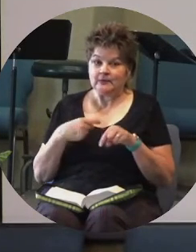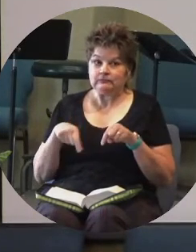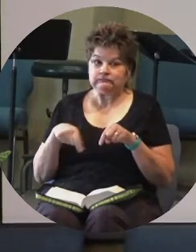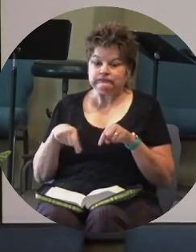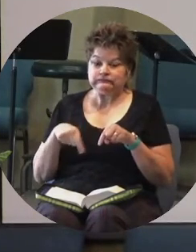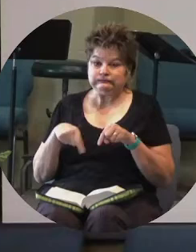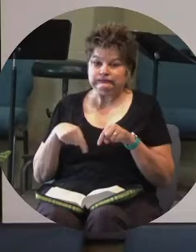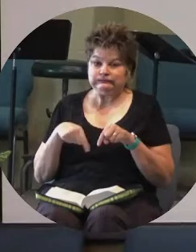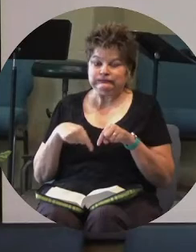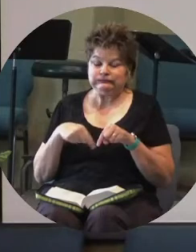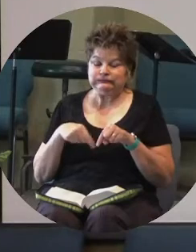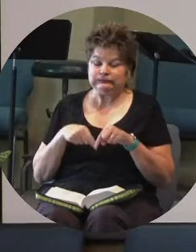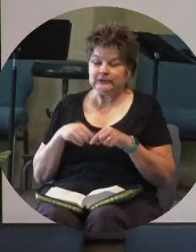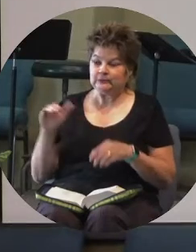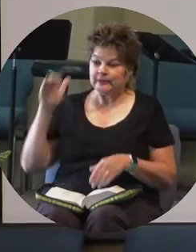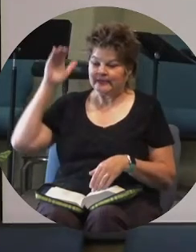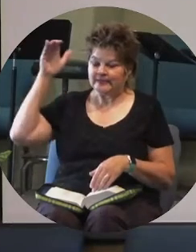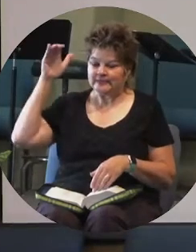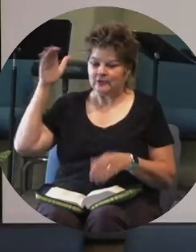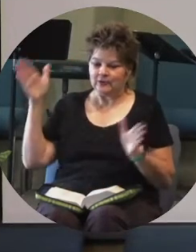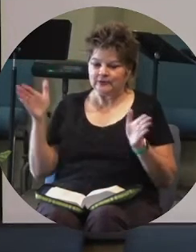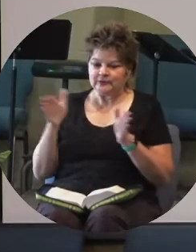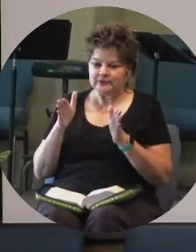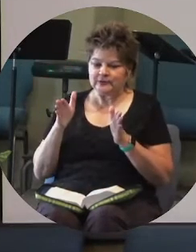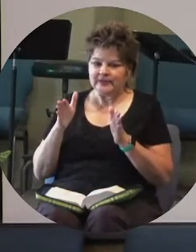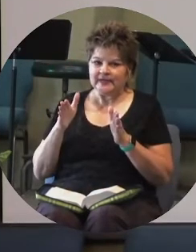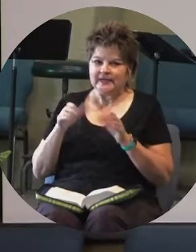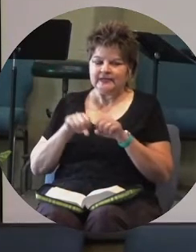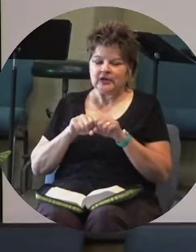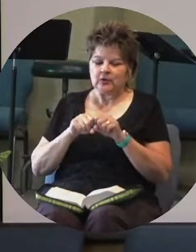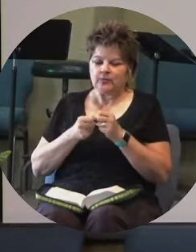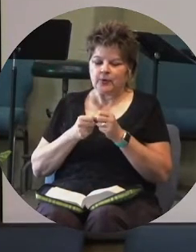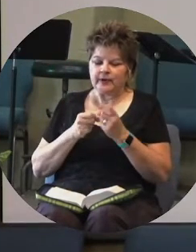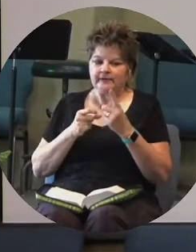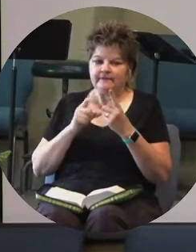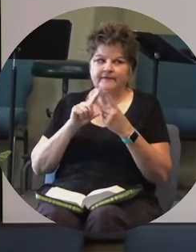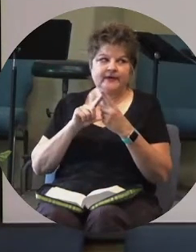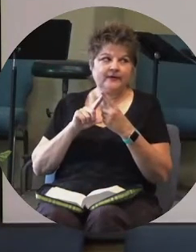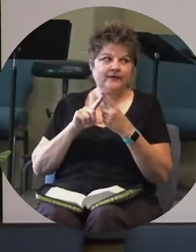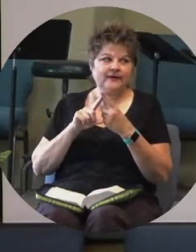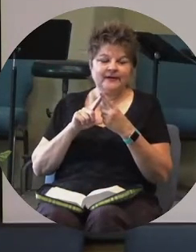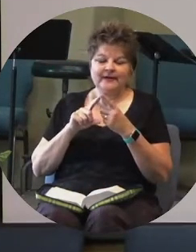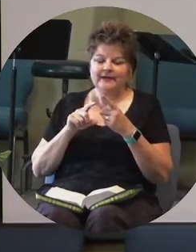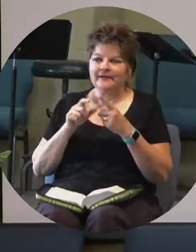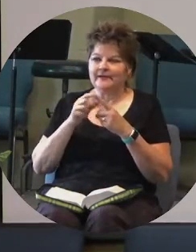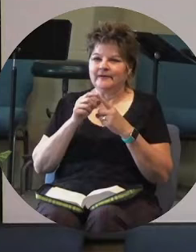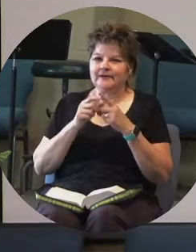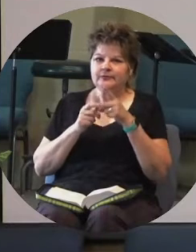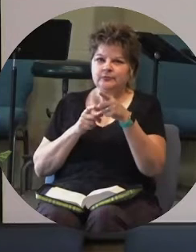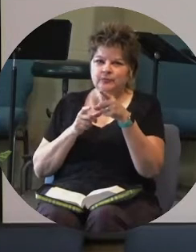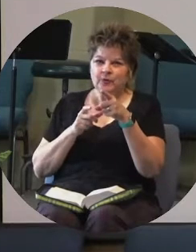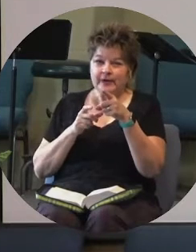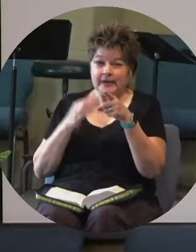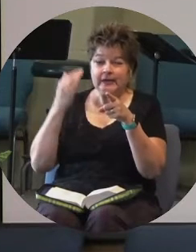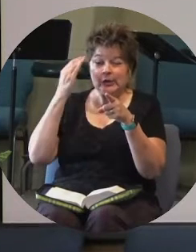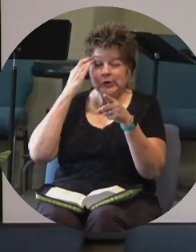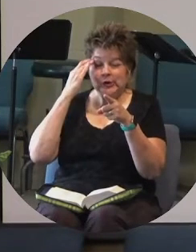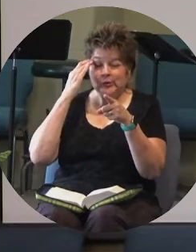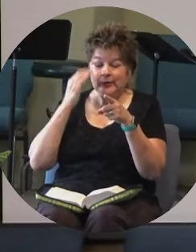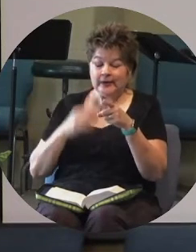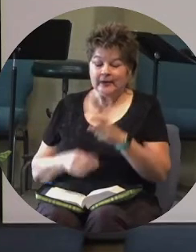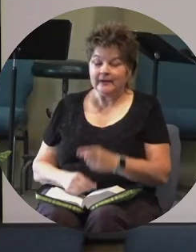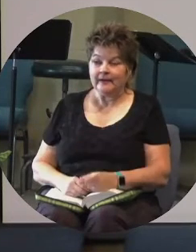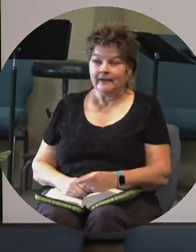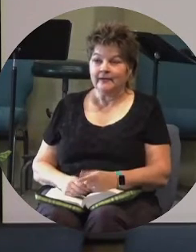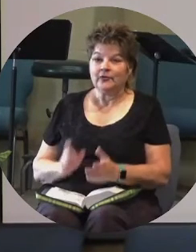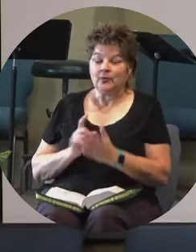wide. She had a broken finger, and so her finger was always out like this, and she pointed at you. And you knew